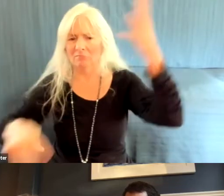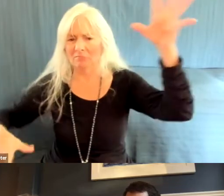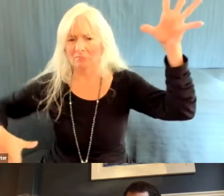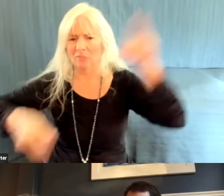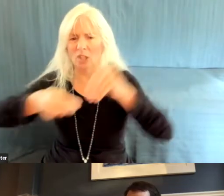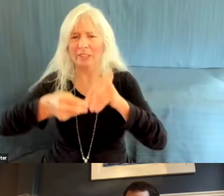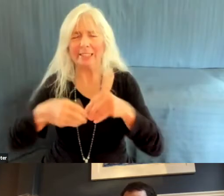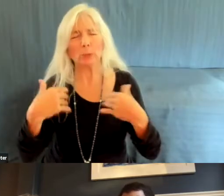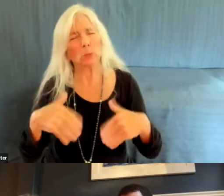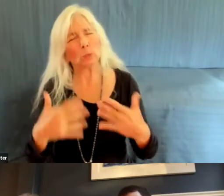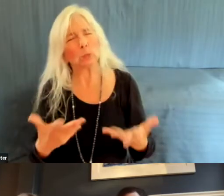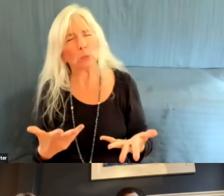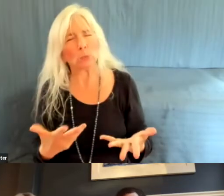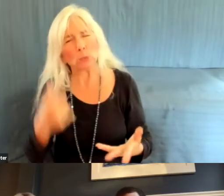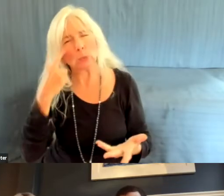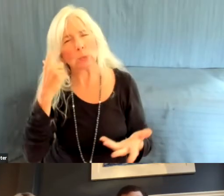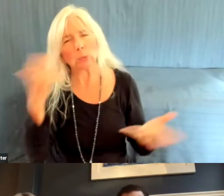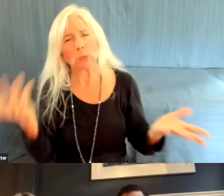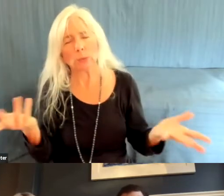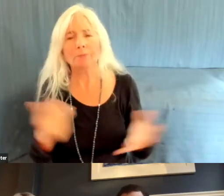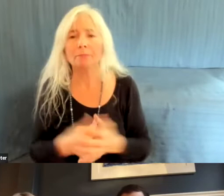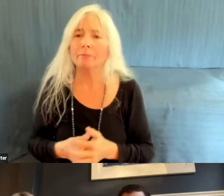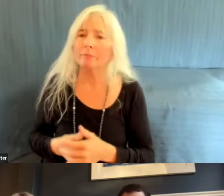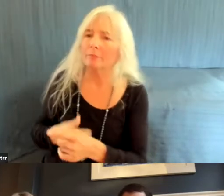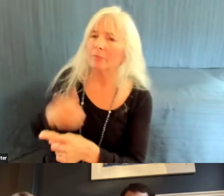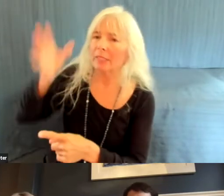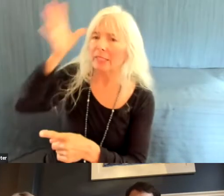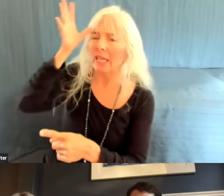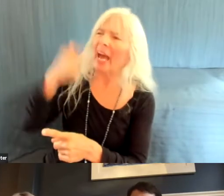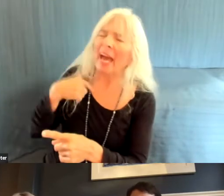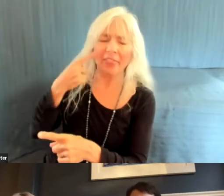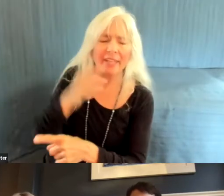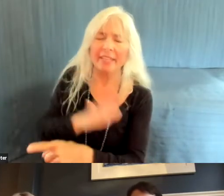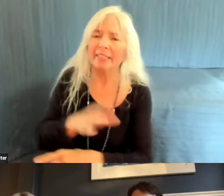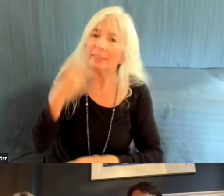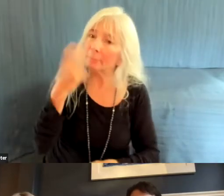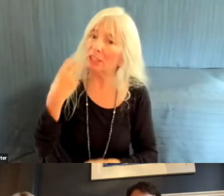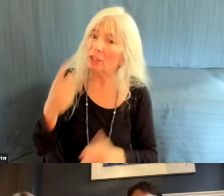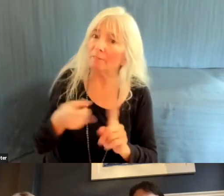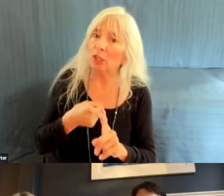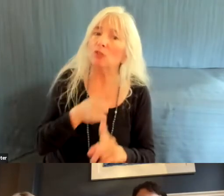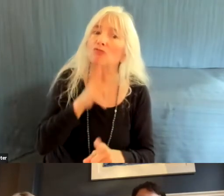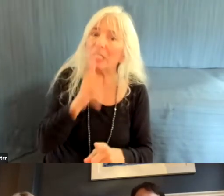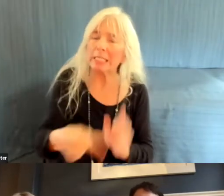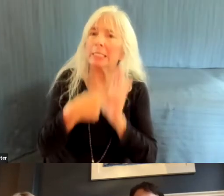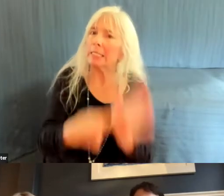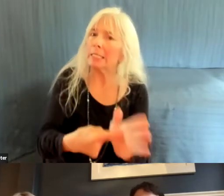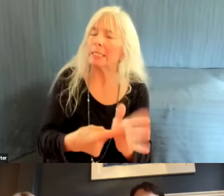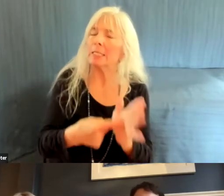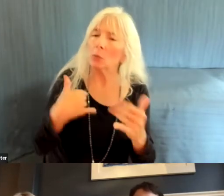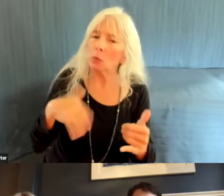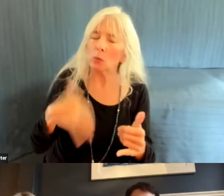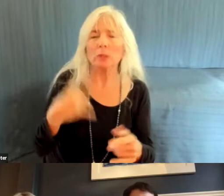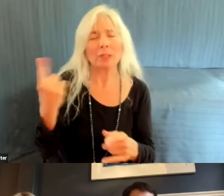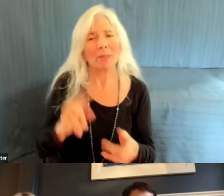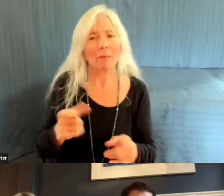add. yeah, I think his speech was the first kind of real indicator that something was off,